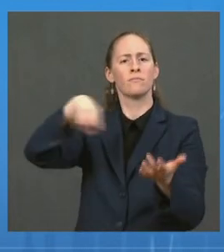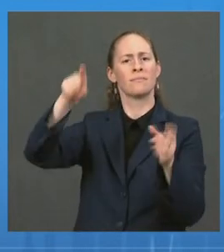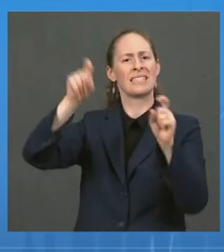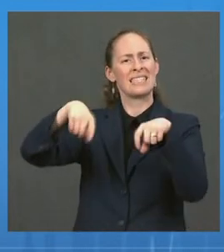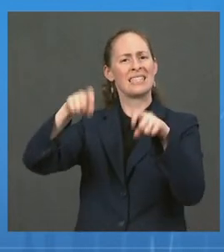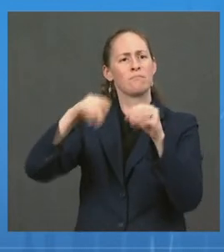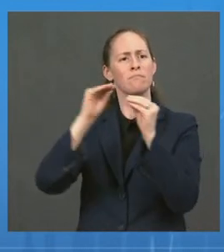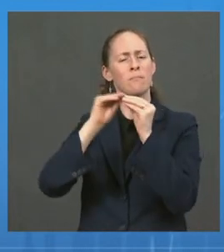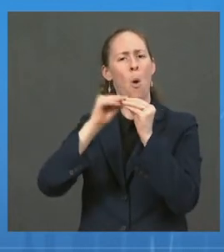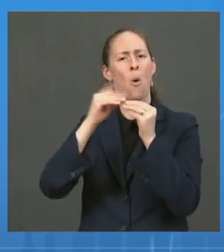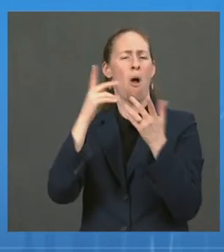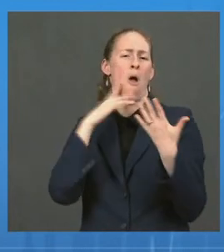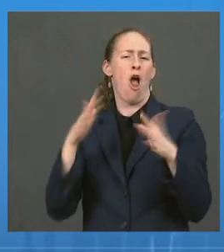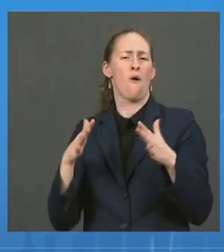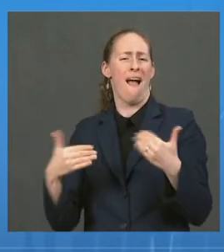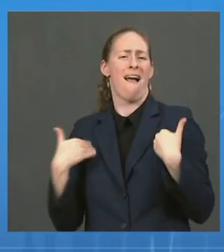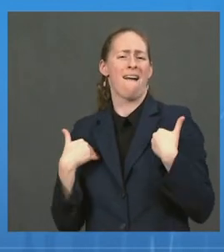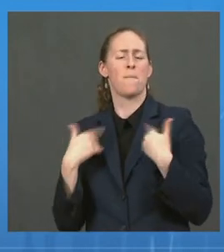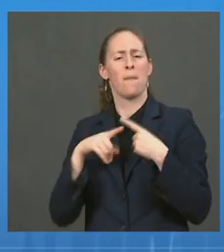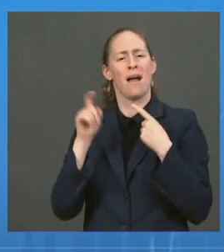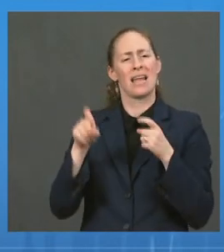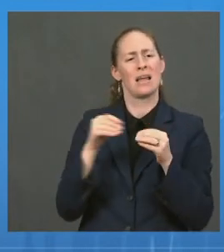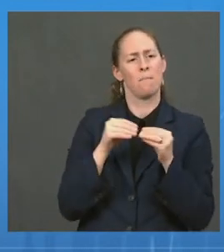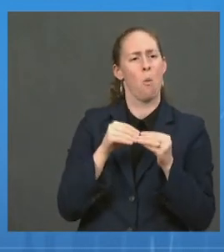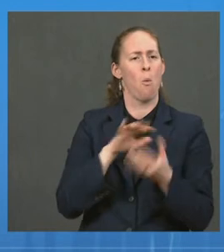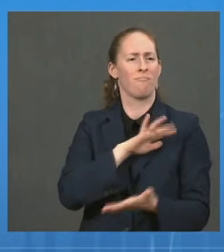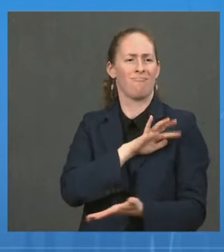occurs based on the U.S.'s